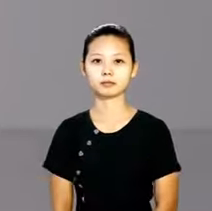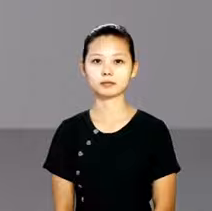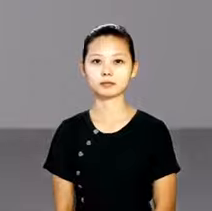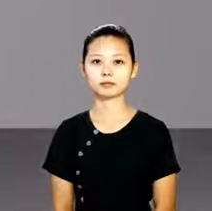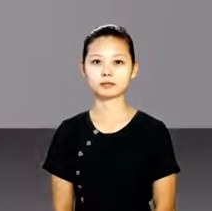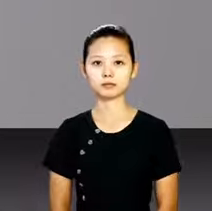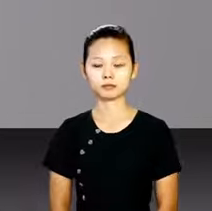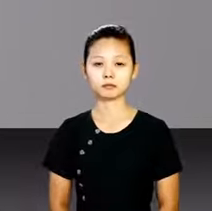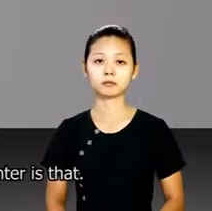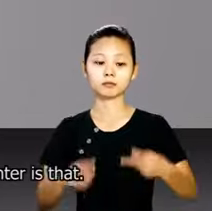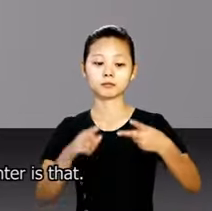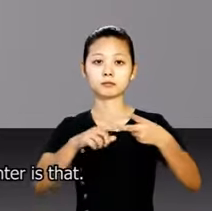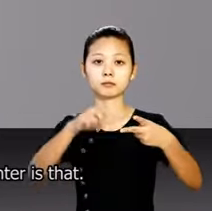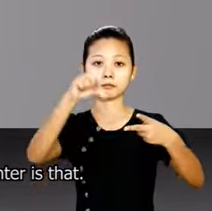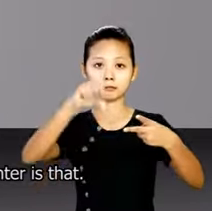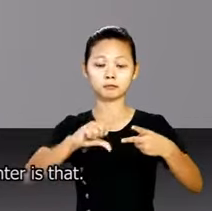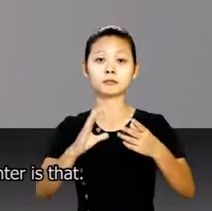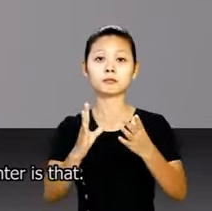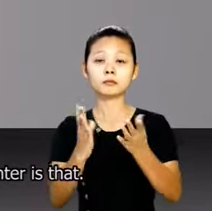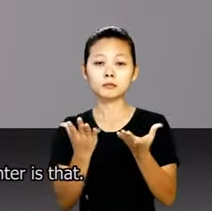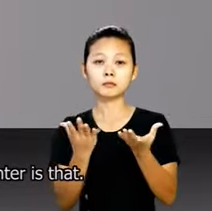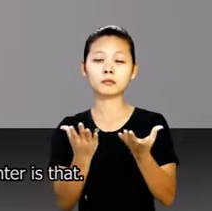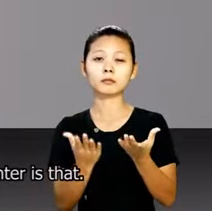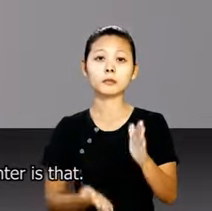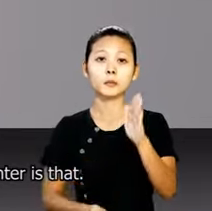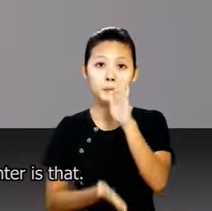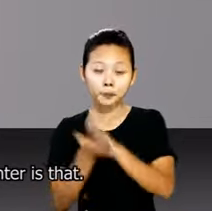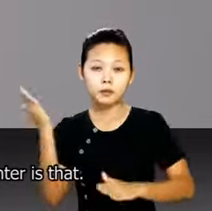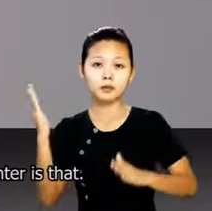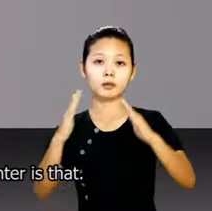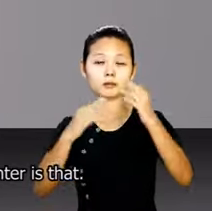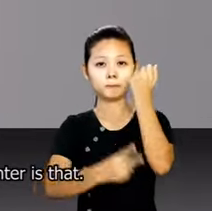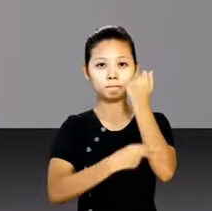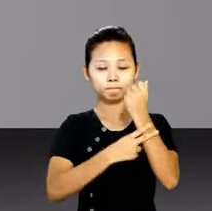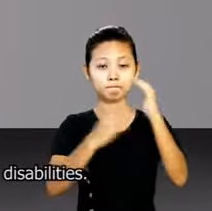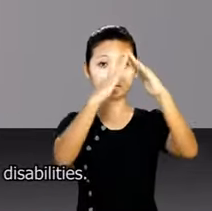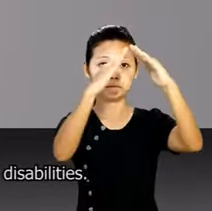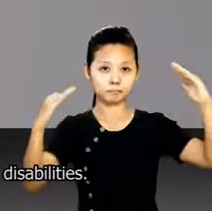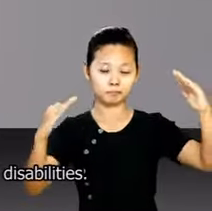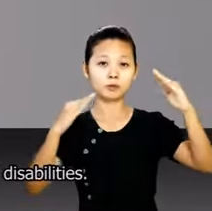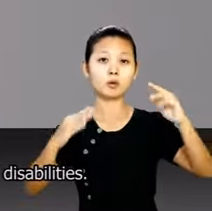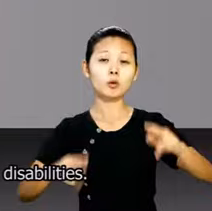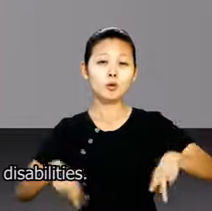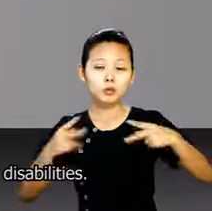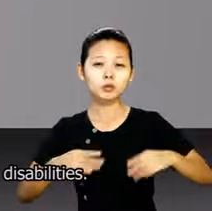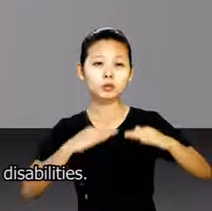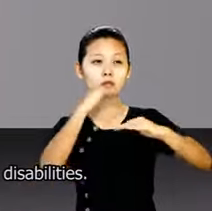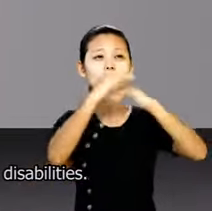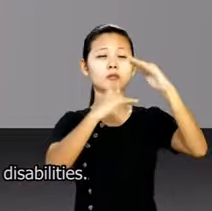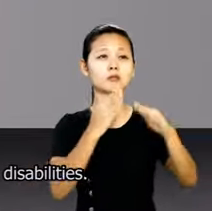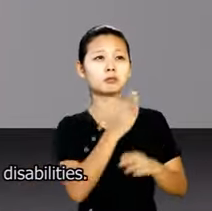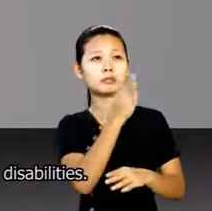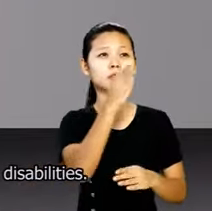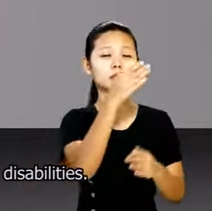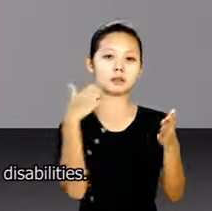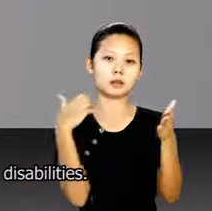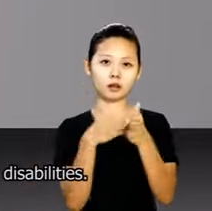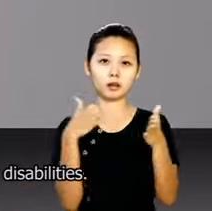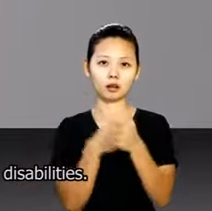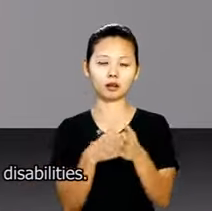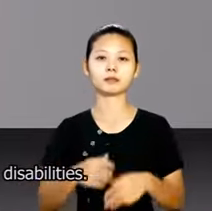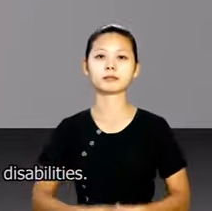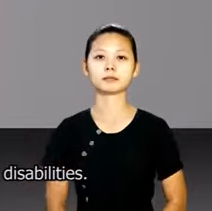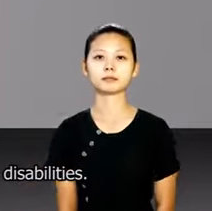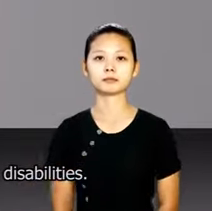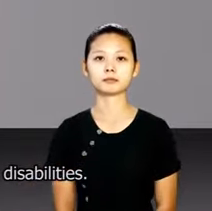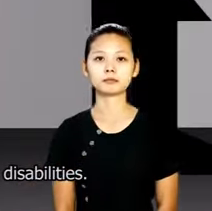evacuate. The weakness of this evacuation center is that it is not appropriate for all people with